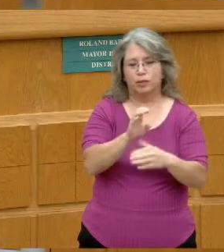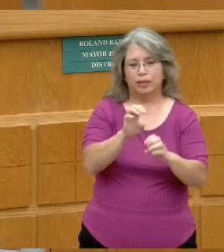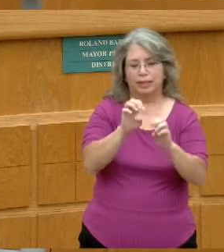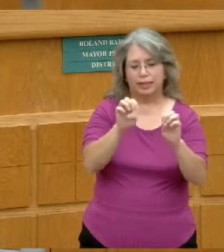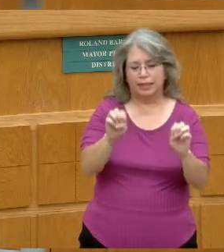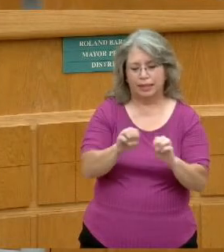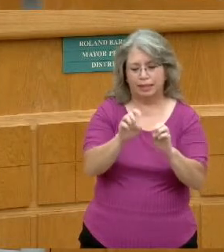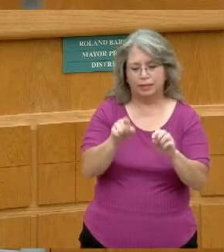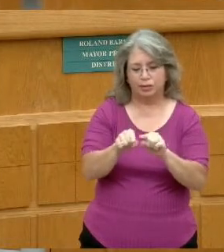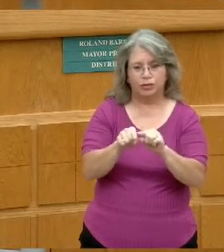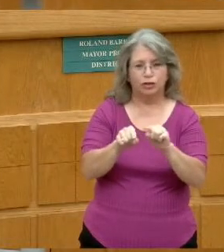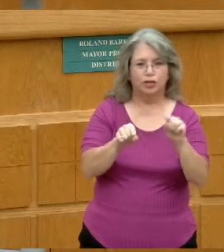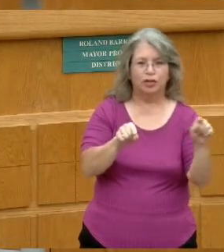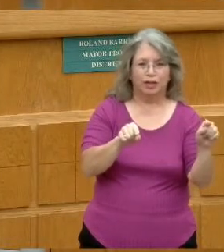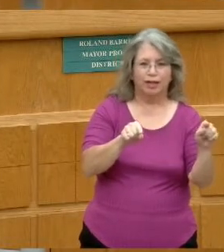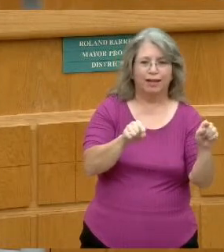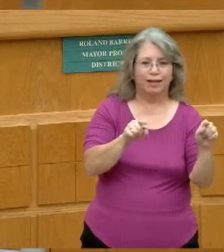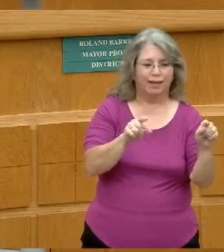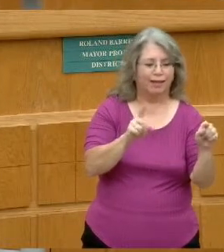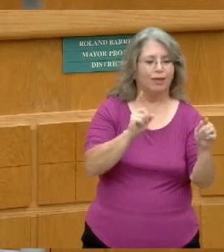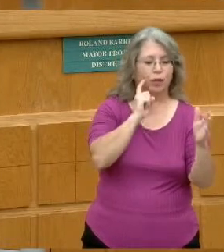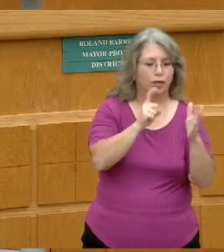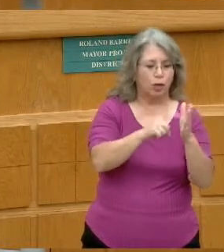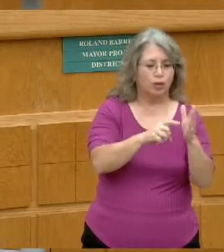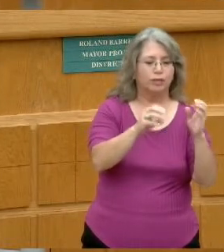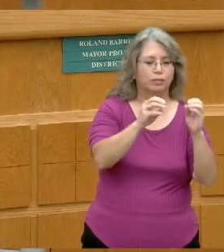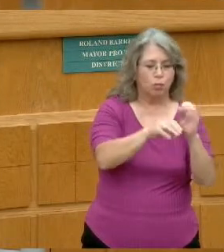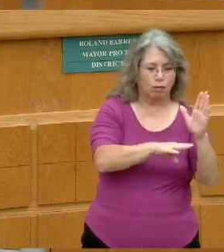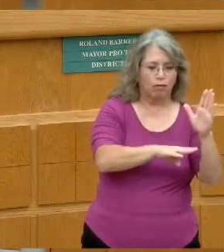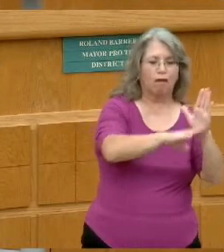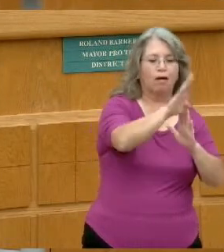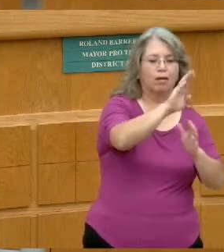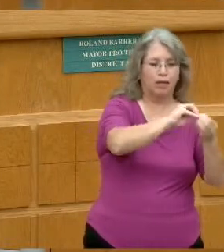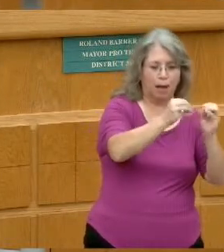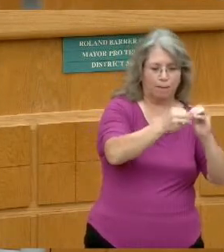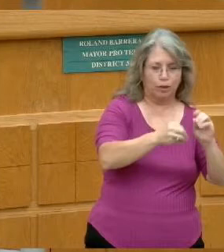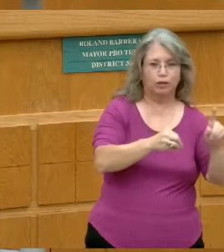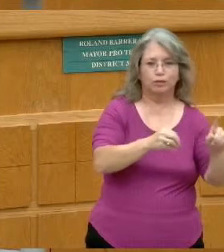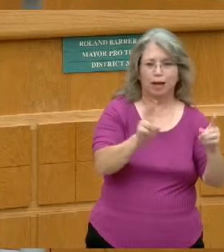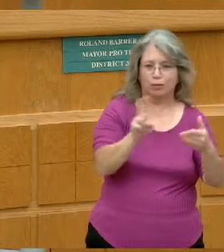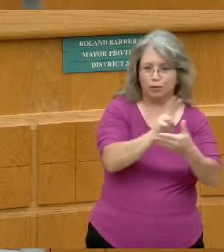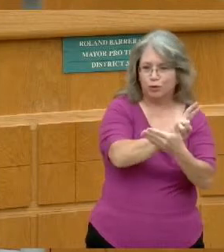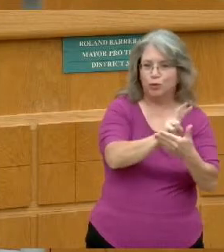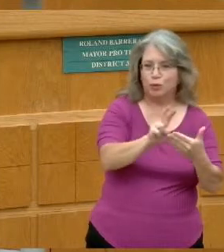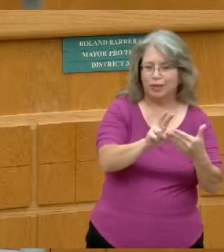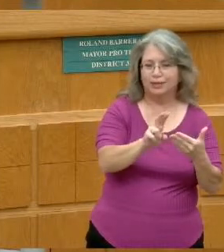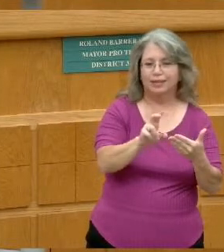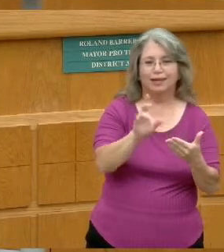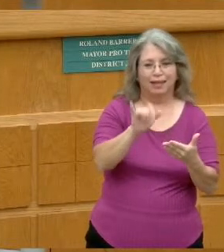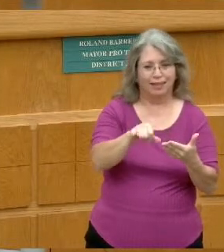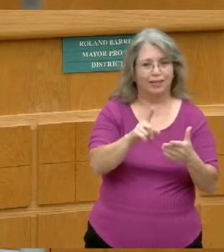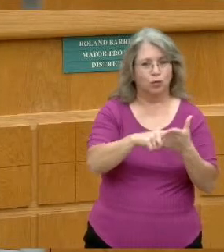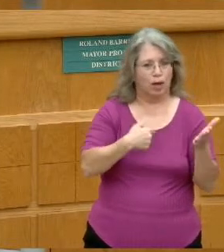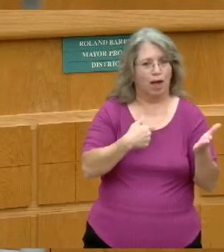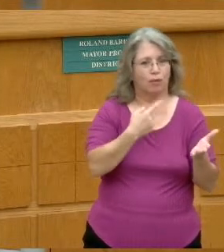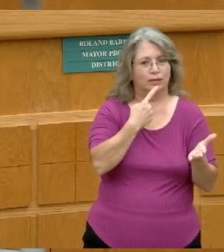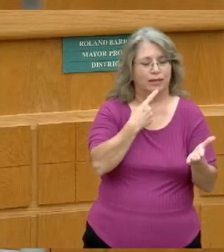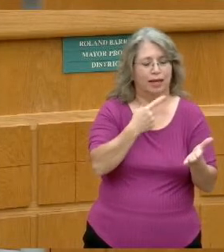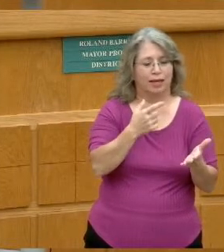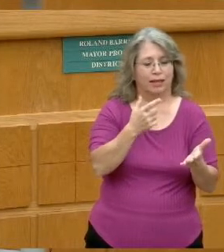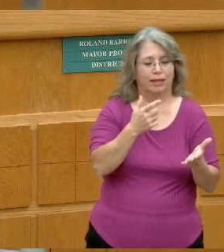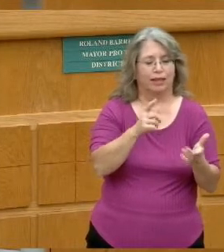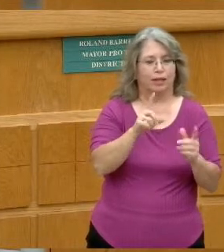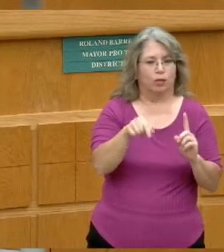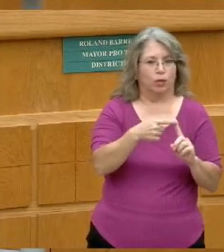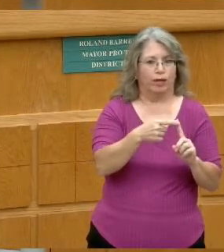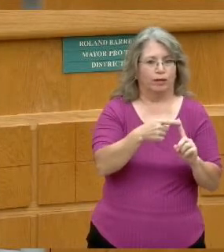you contract the virus, to when you show symptoms, to when you go to the doctor, to when you get a test back that's positive and you get